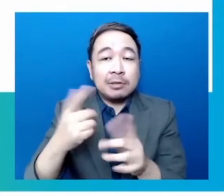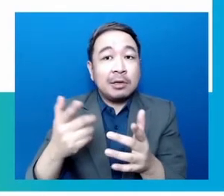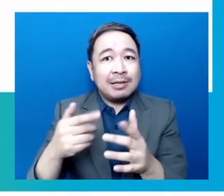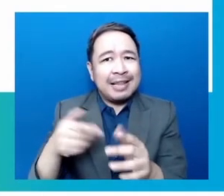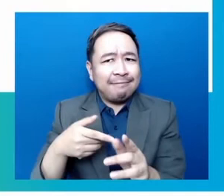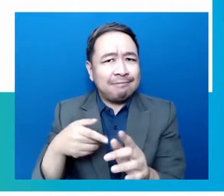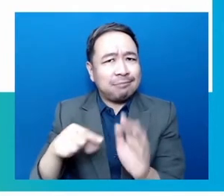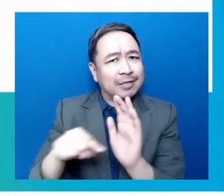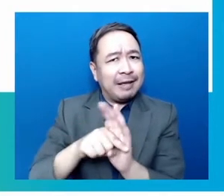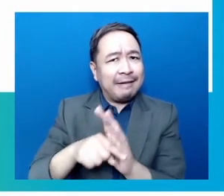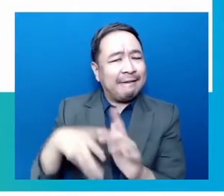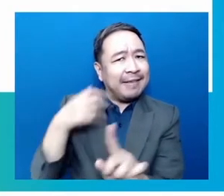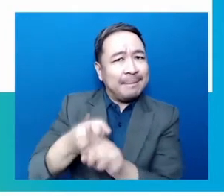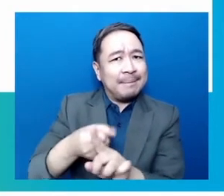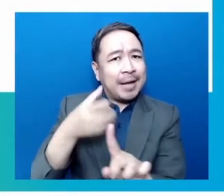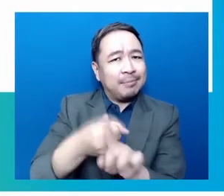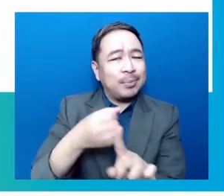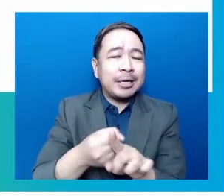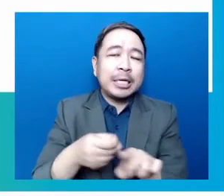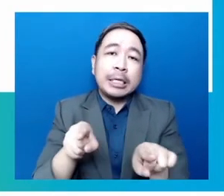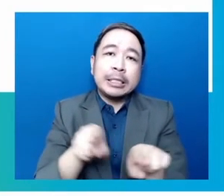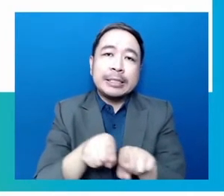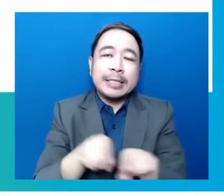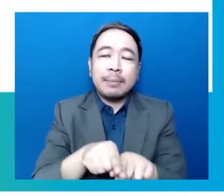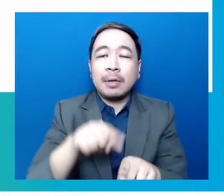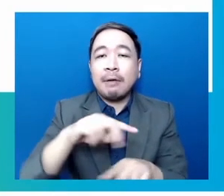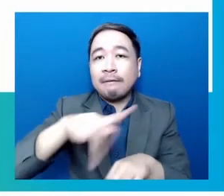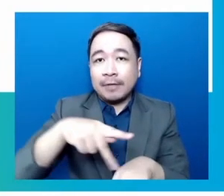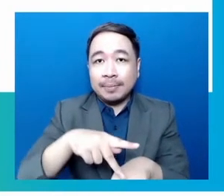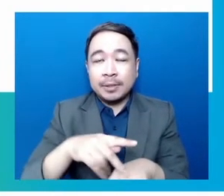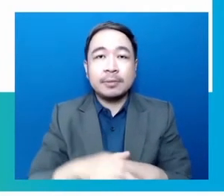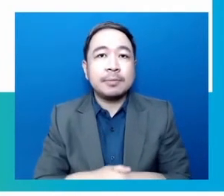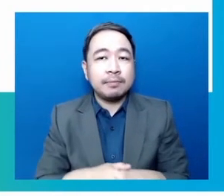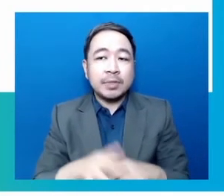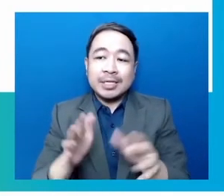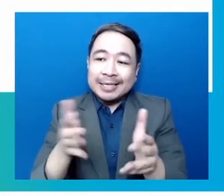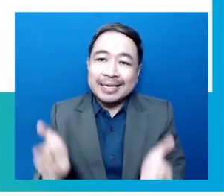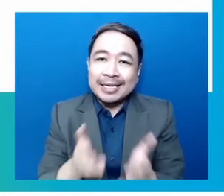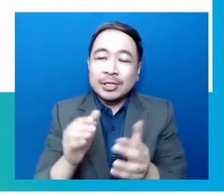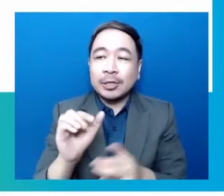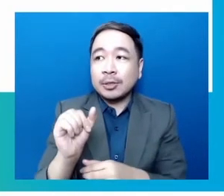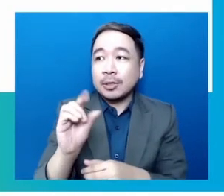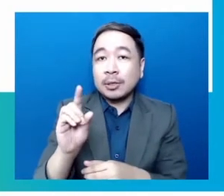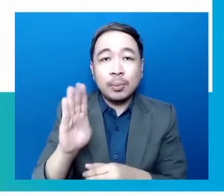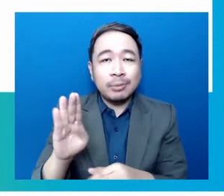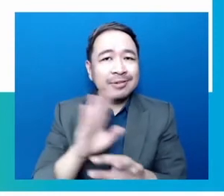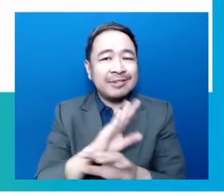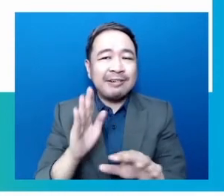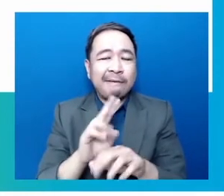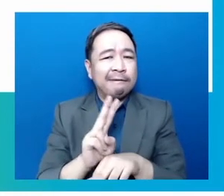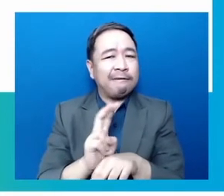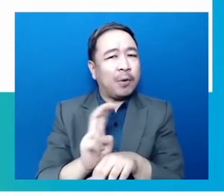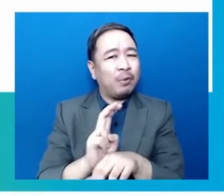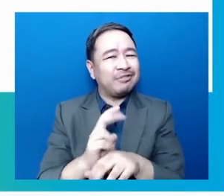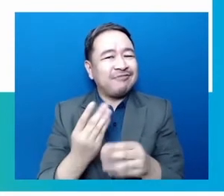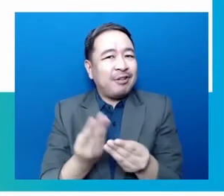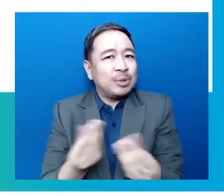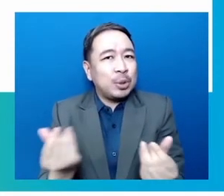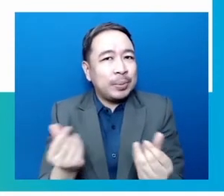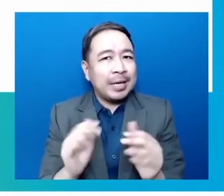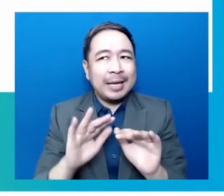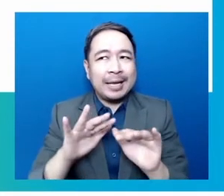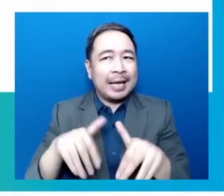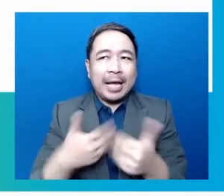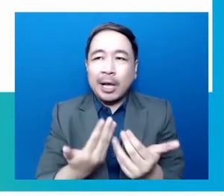like the Philippines. We urge the bank to choose a pathway without false solutions, such as carbon capture storage and energy